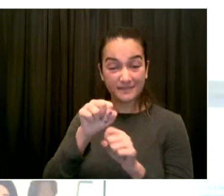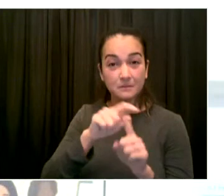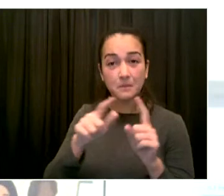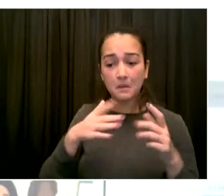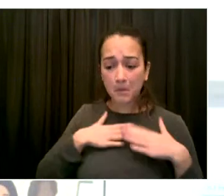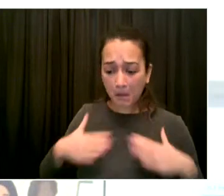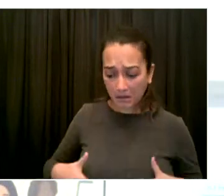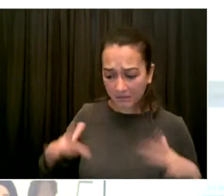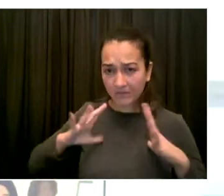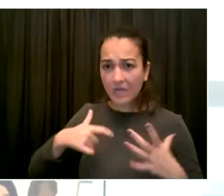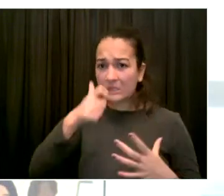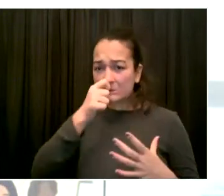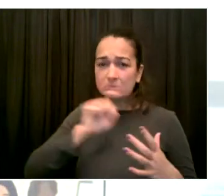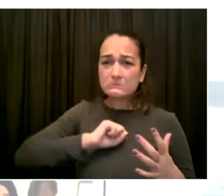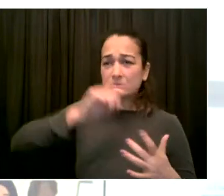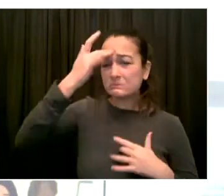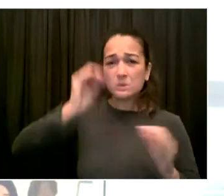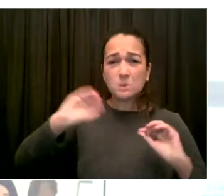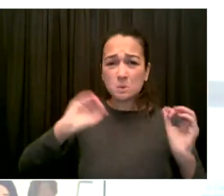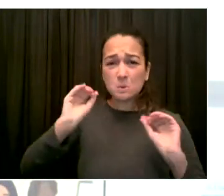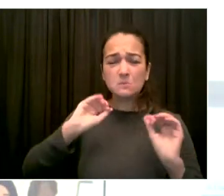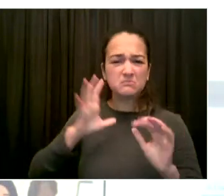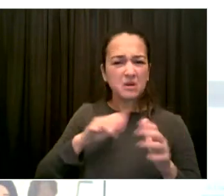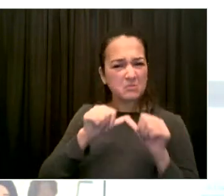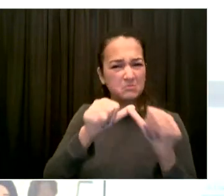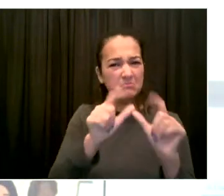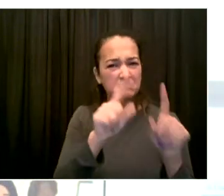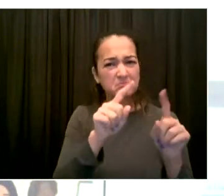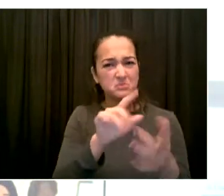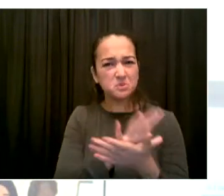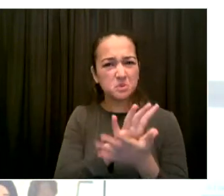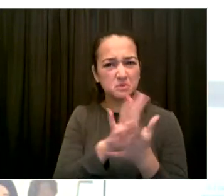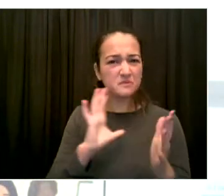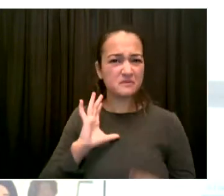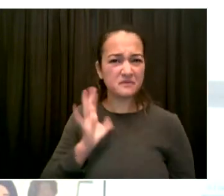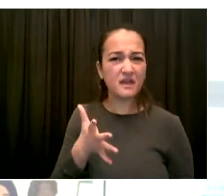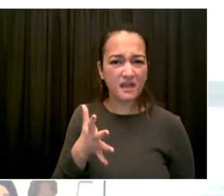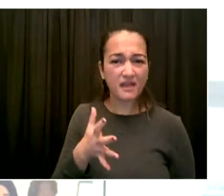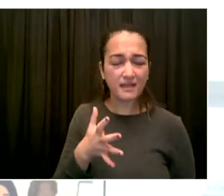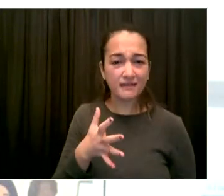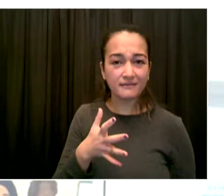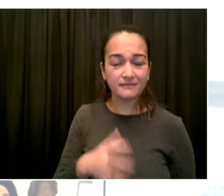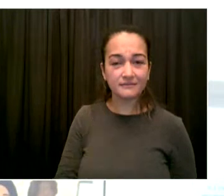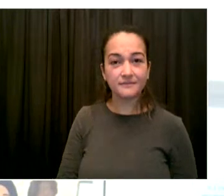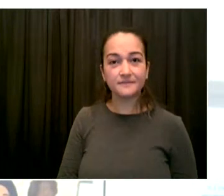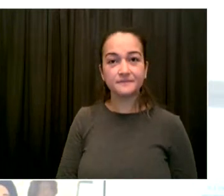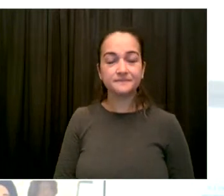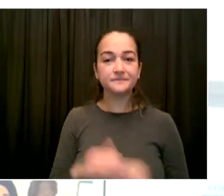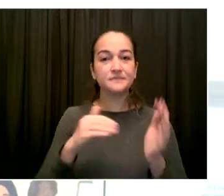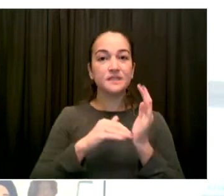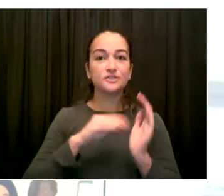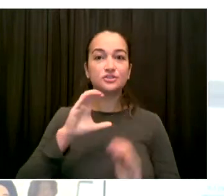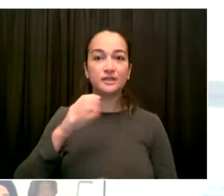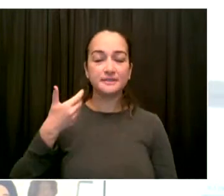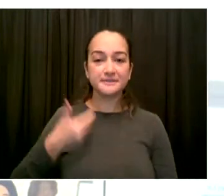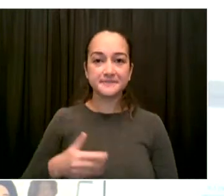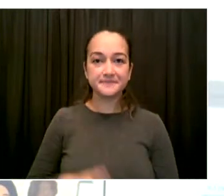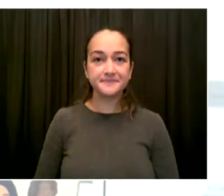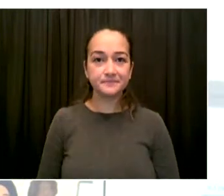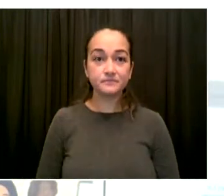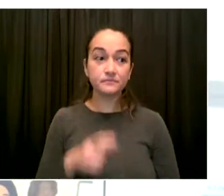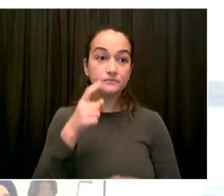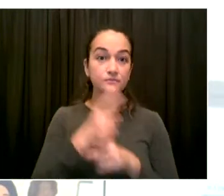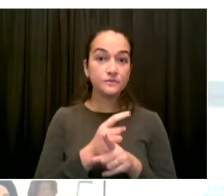briefly. As the mayor and the chancellor have both mentioned, we have the twin goal. First, keeping kids safe. Second,